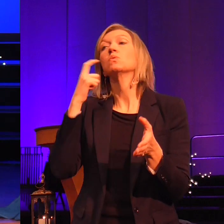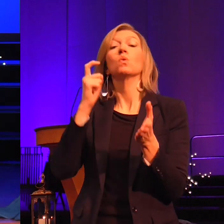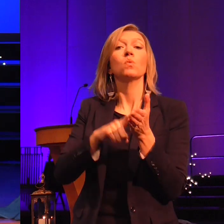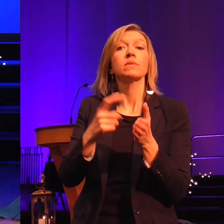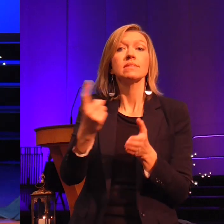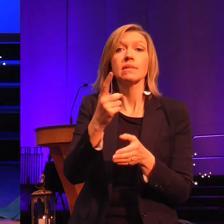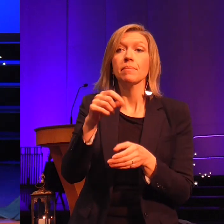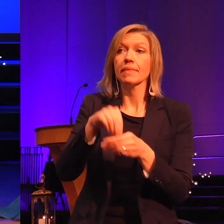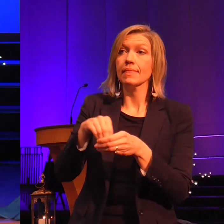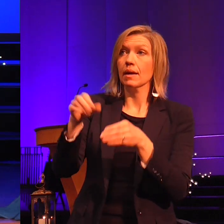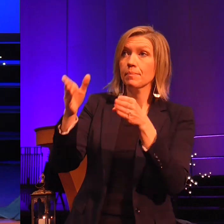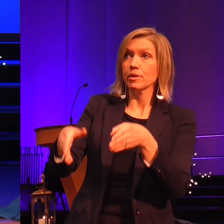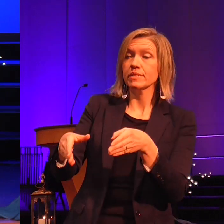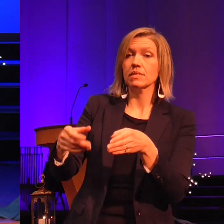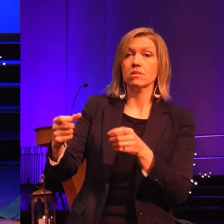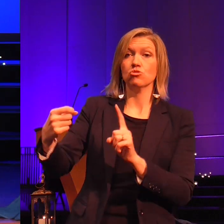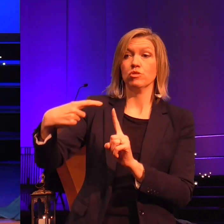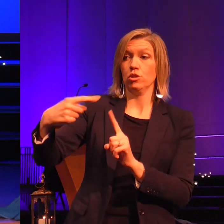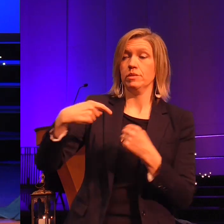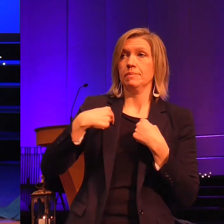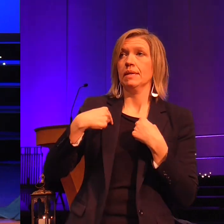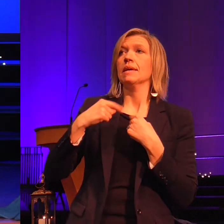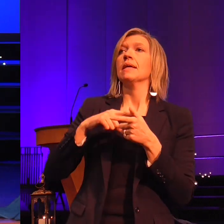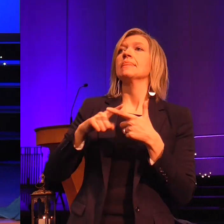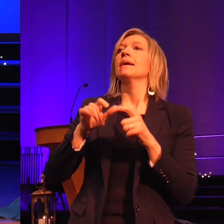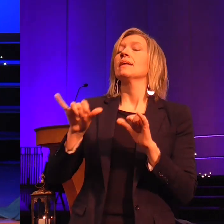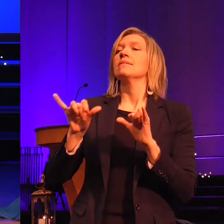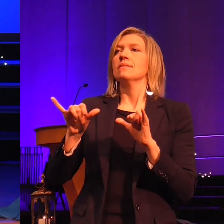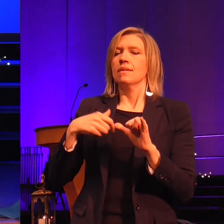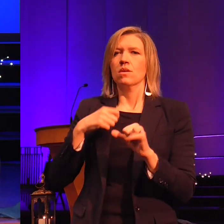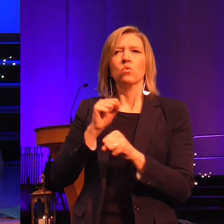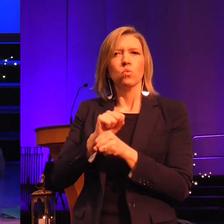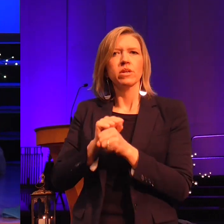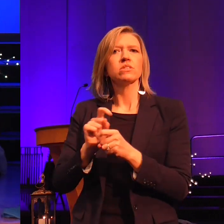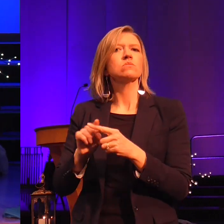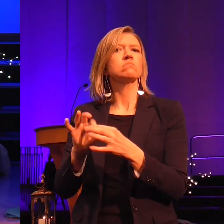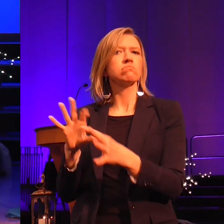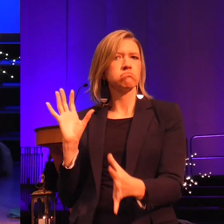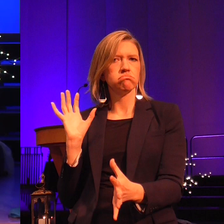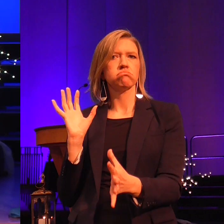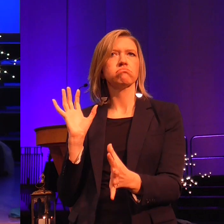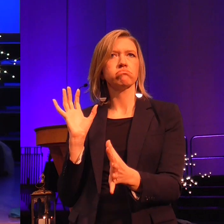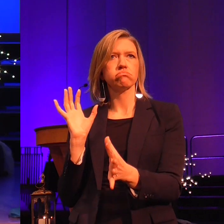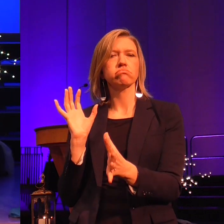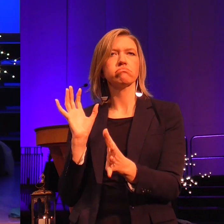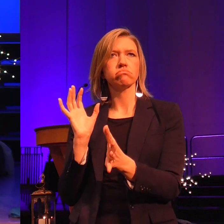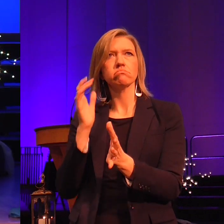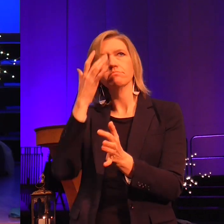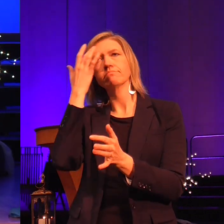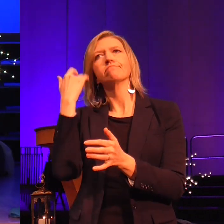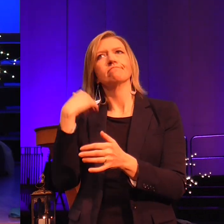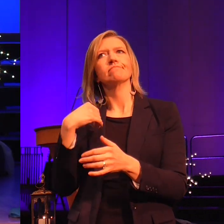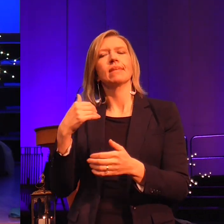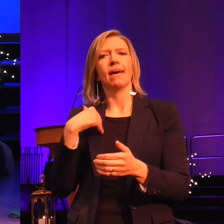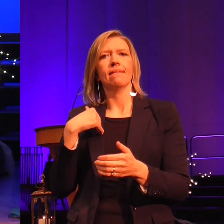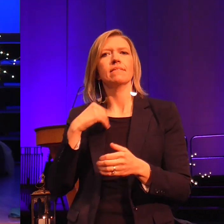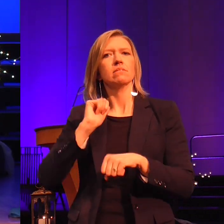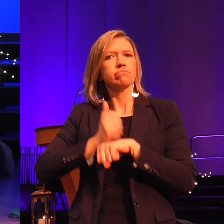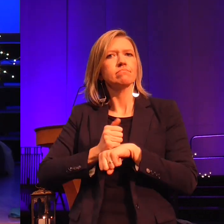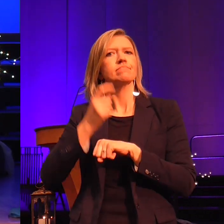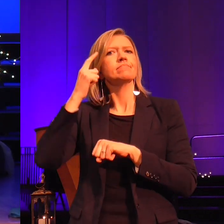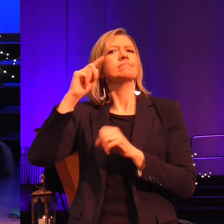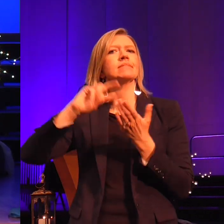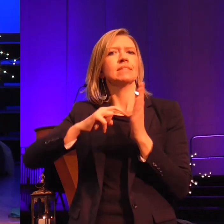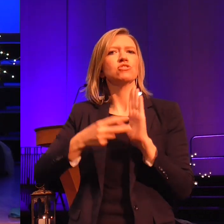into resentment, and then work diligently to let them go. To have those intentions. And then